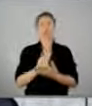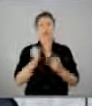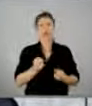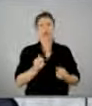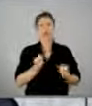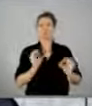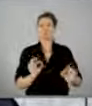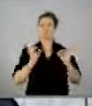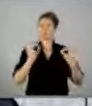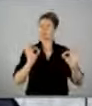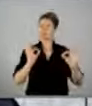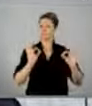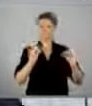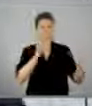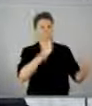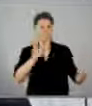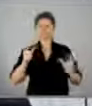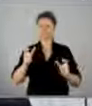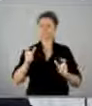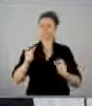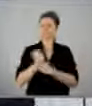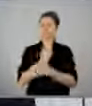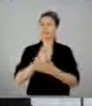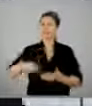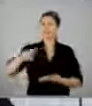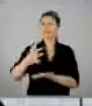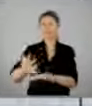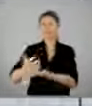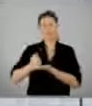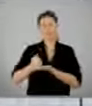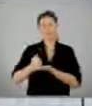expect. I've answered the question, Andrew. Thanks.